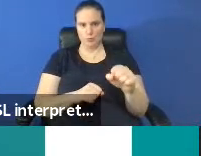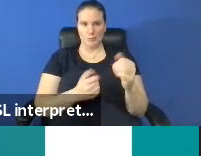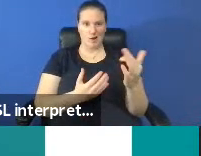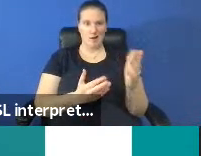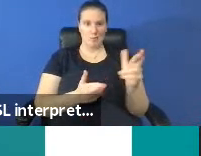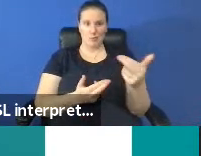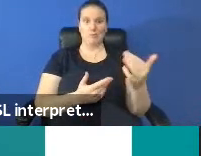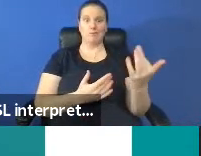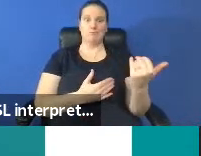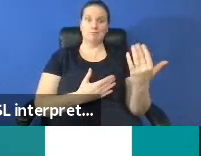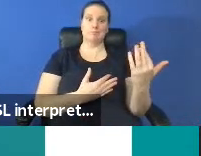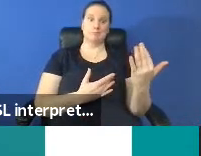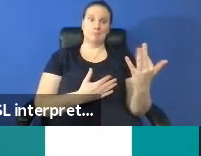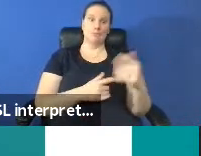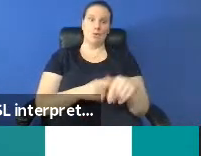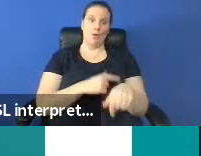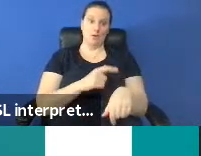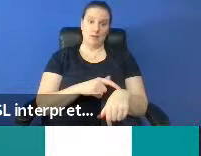room for quite some time.